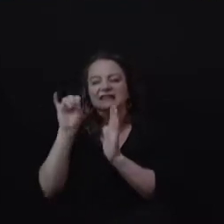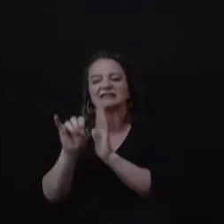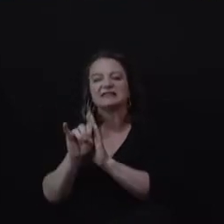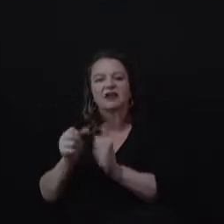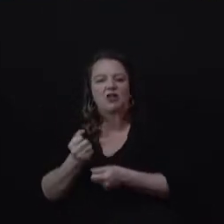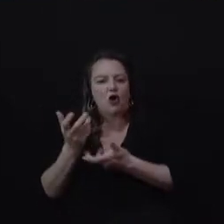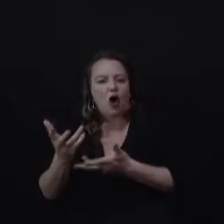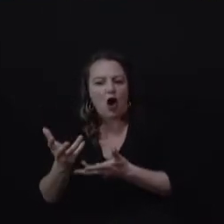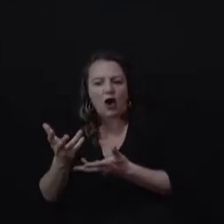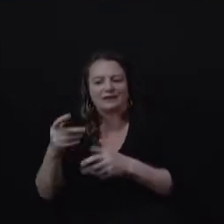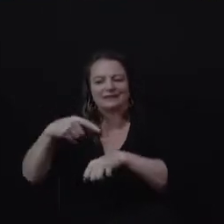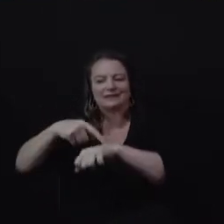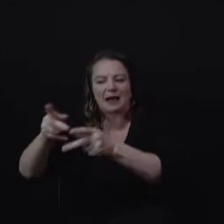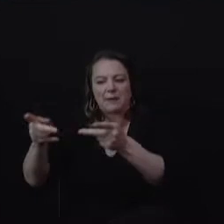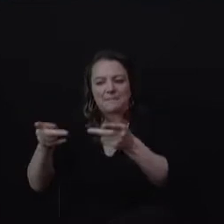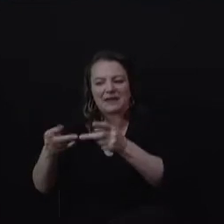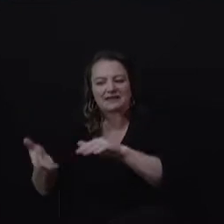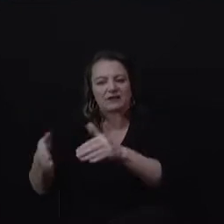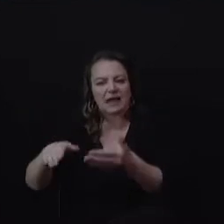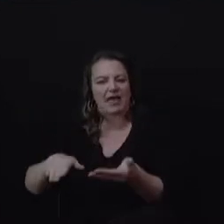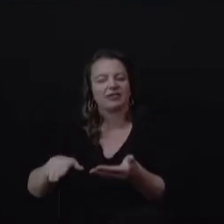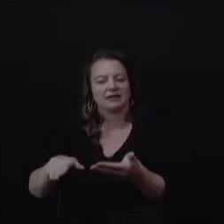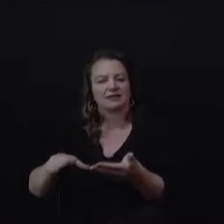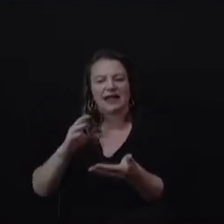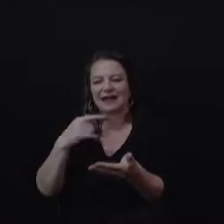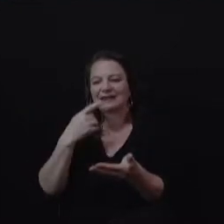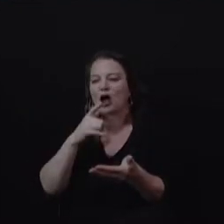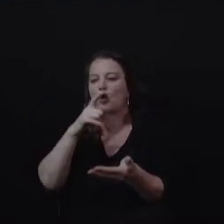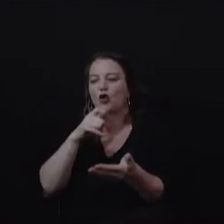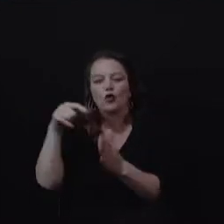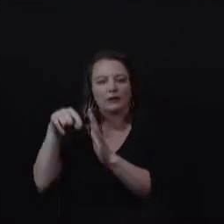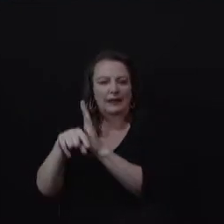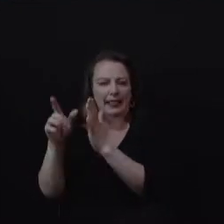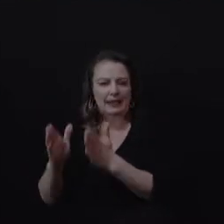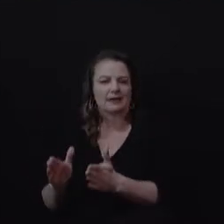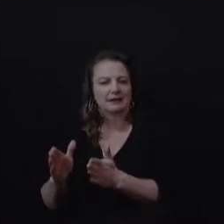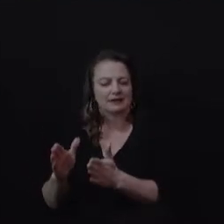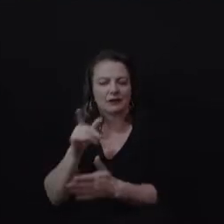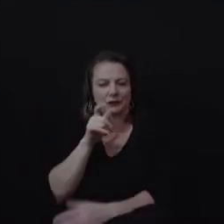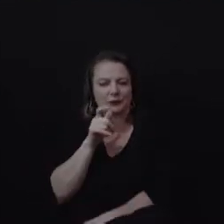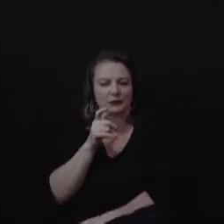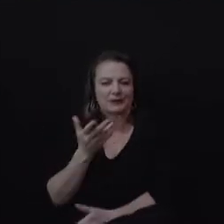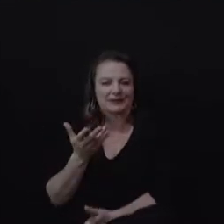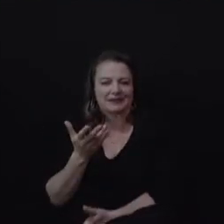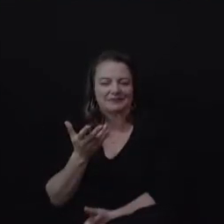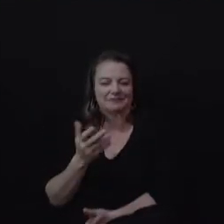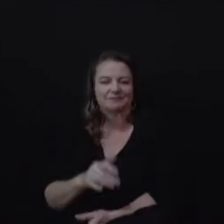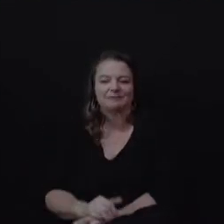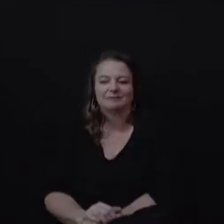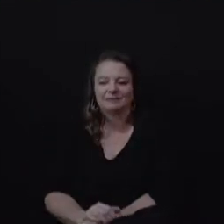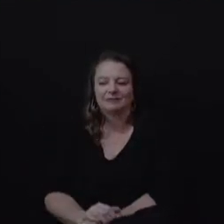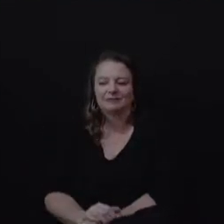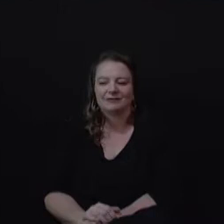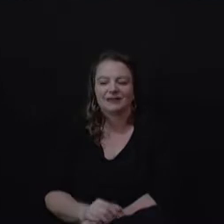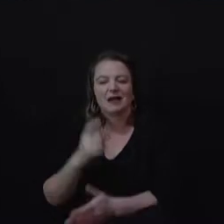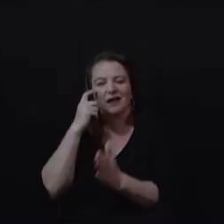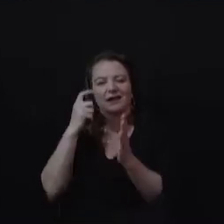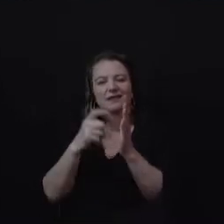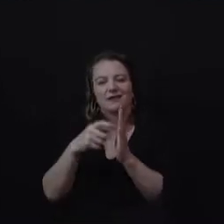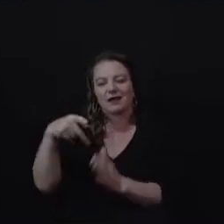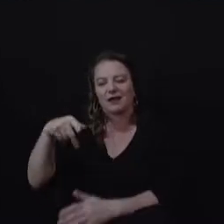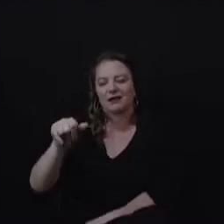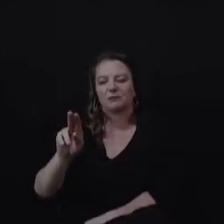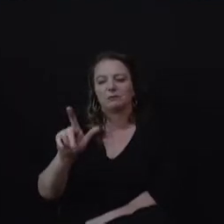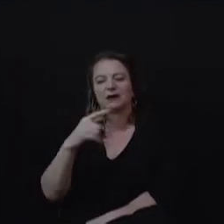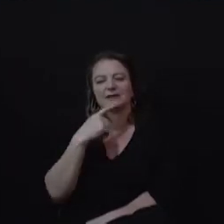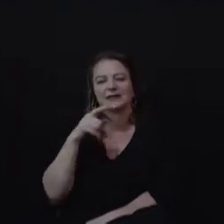and place of death. And he even tells us who the perpetrator or the assailant of death is. Notice what Paul says. He